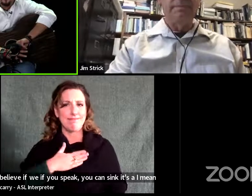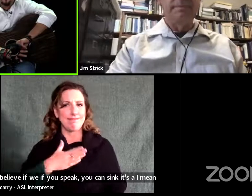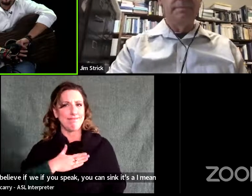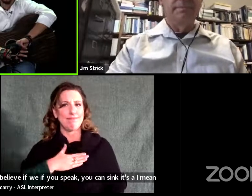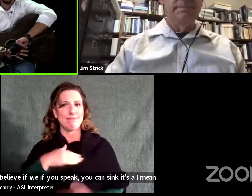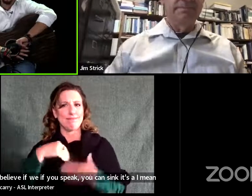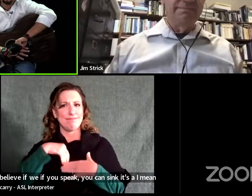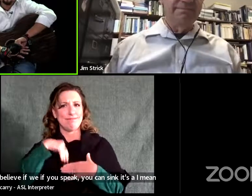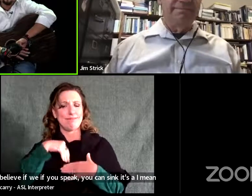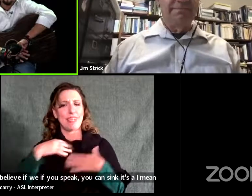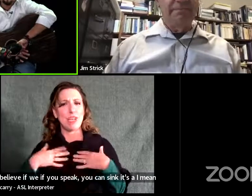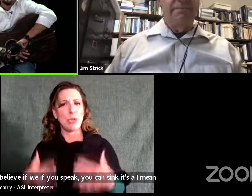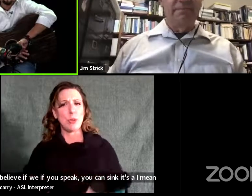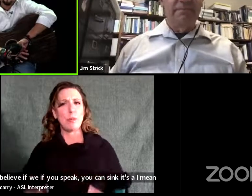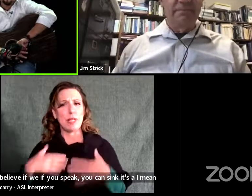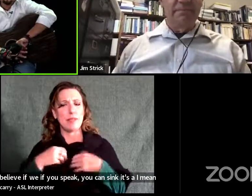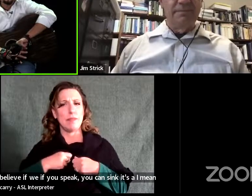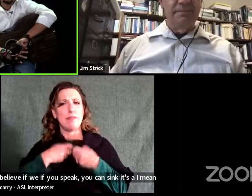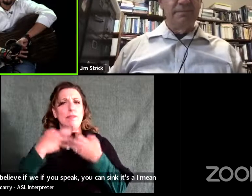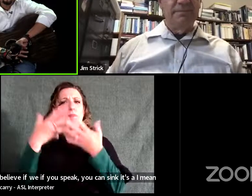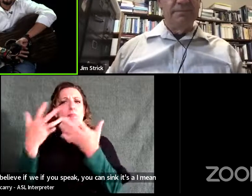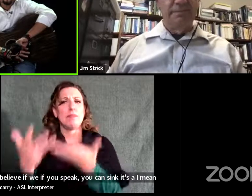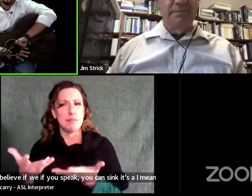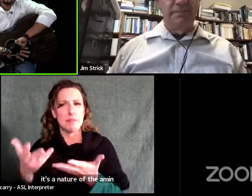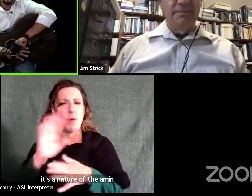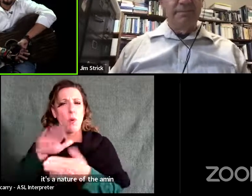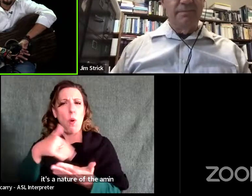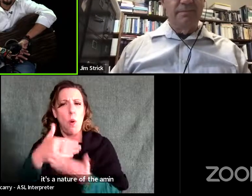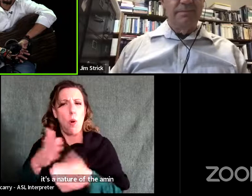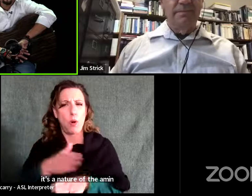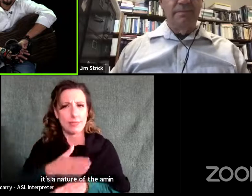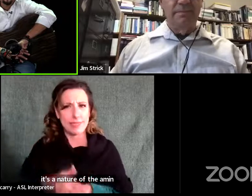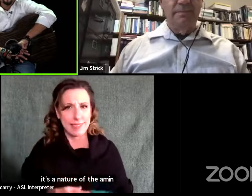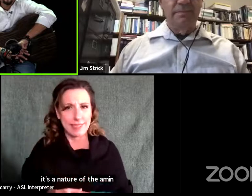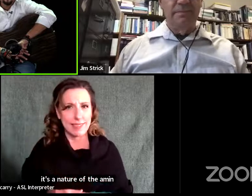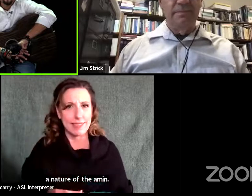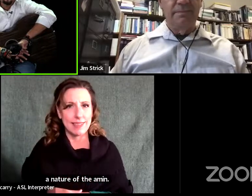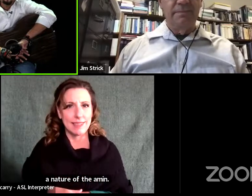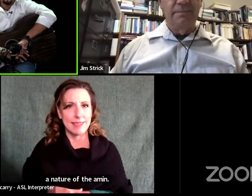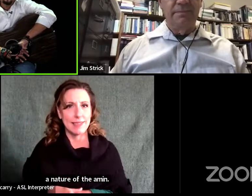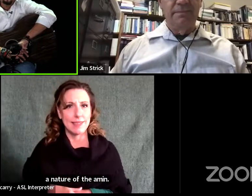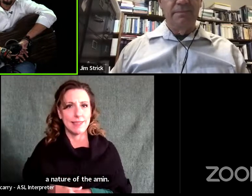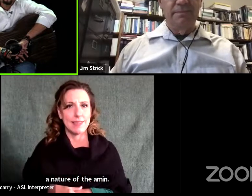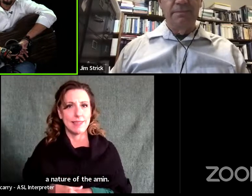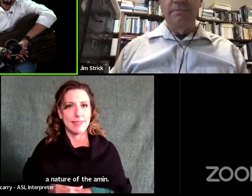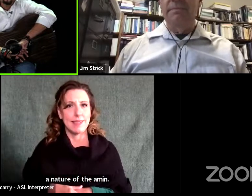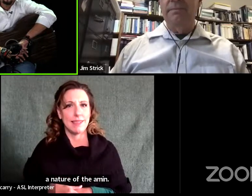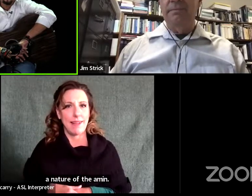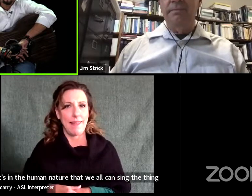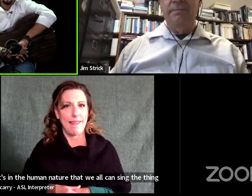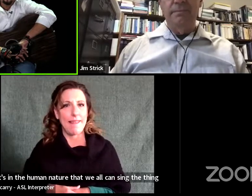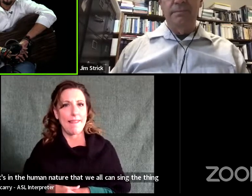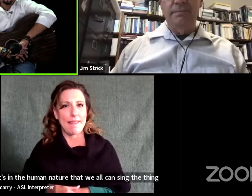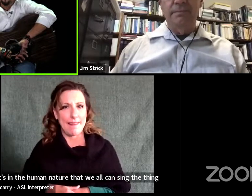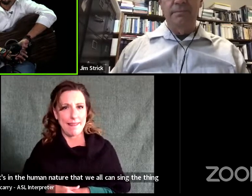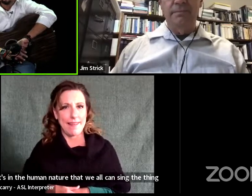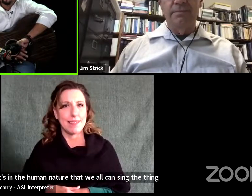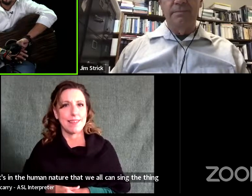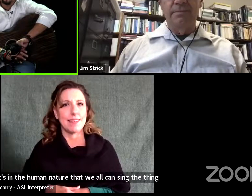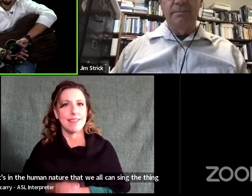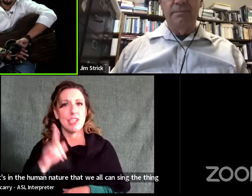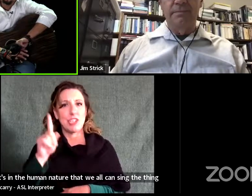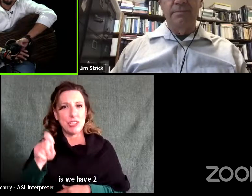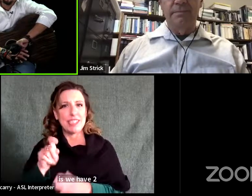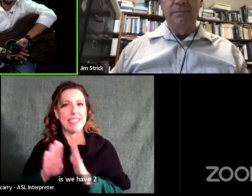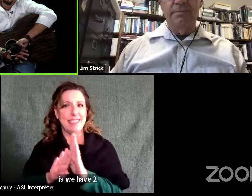It's in the human nature that we all can sing. The thing is, we have to obviously develop